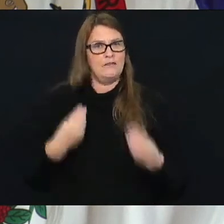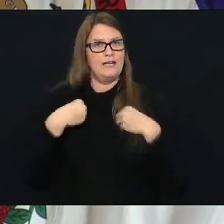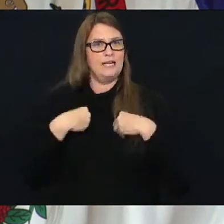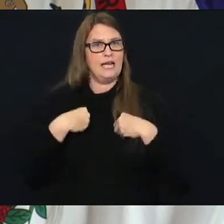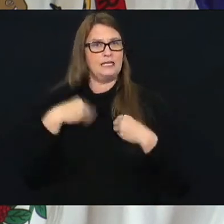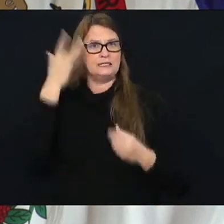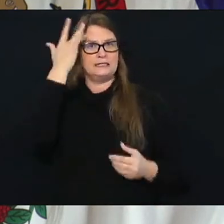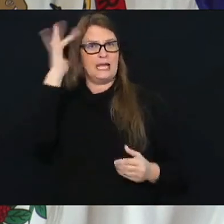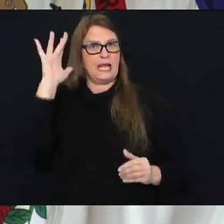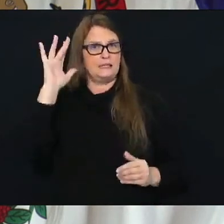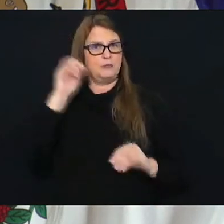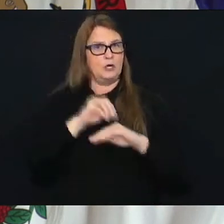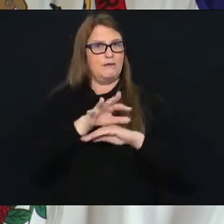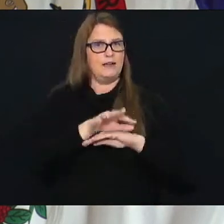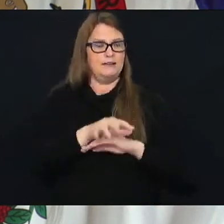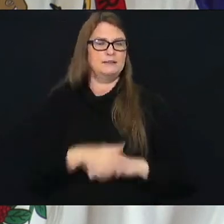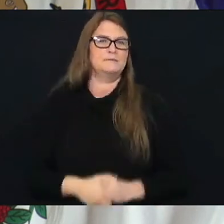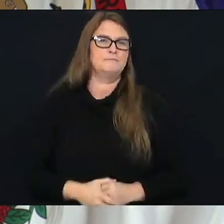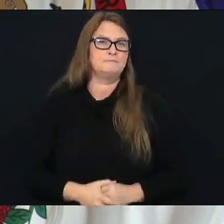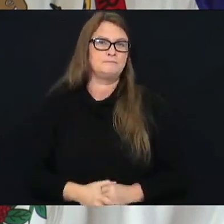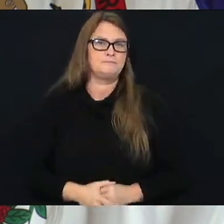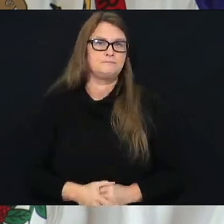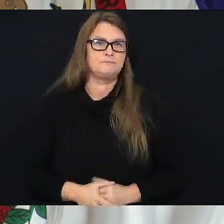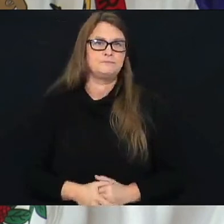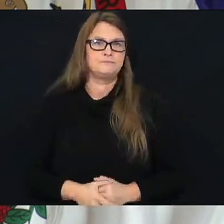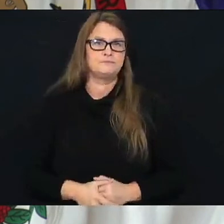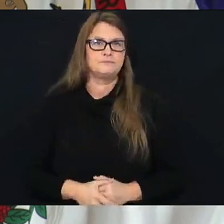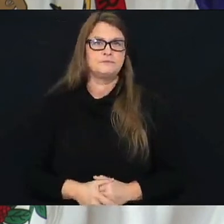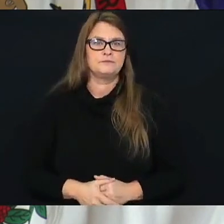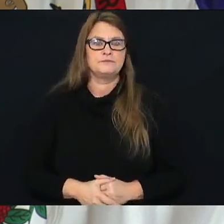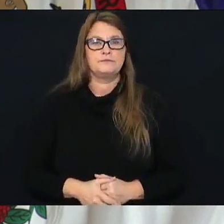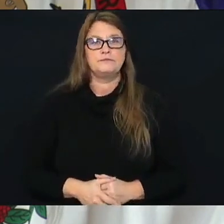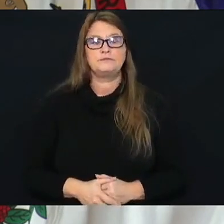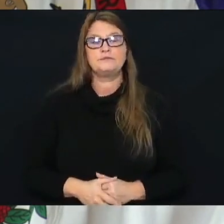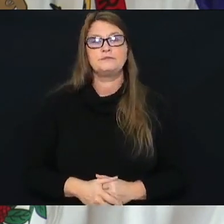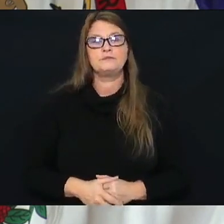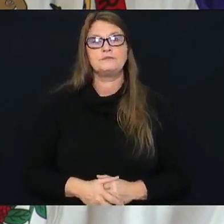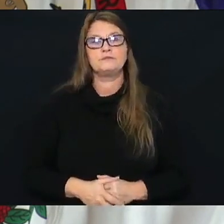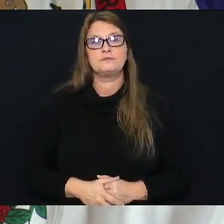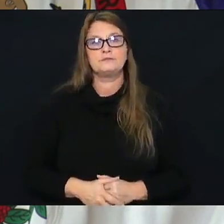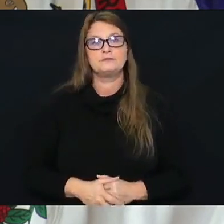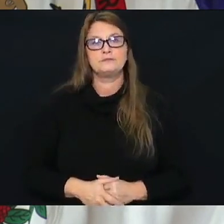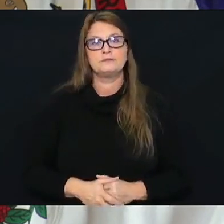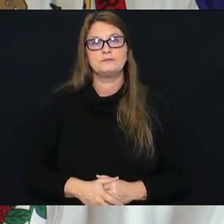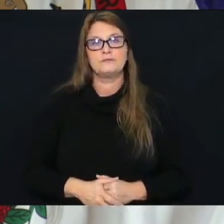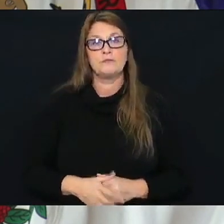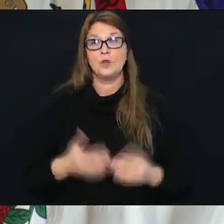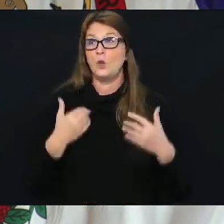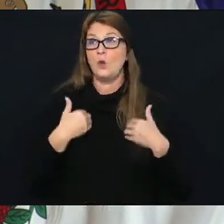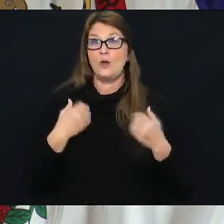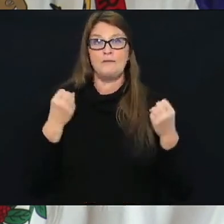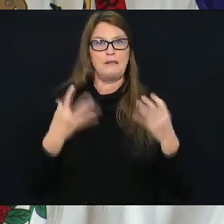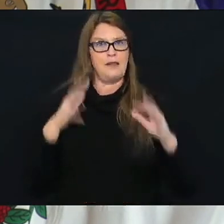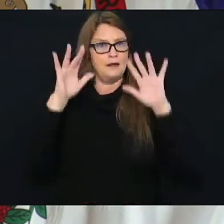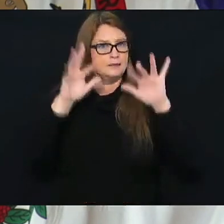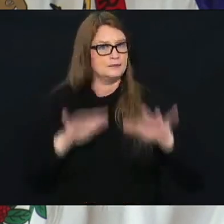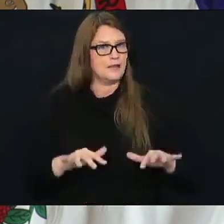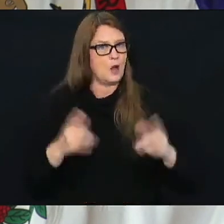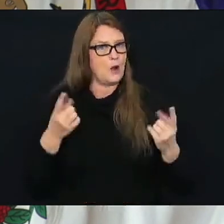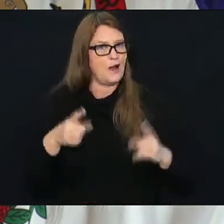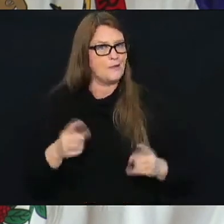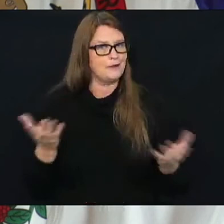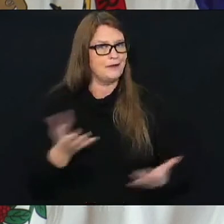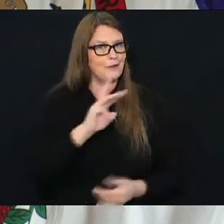this pandemic of anyone. Now, only other thing I'd leave you with is just this. We got a bunch of snow,